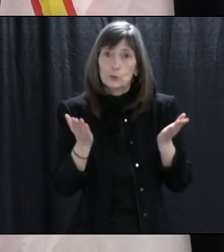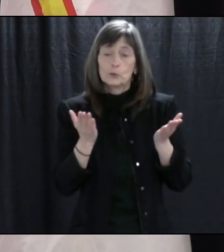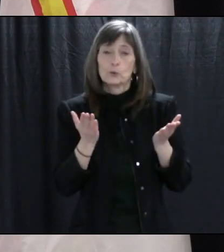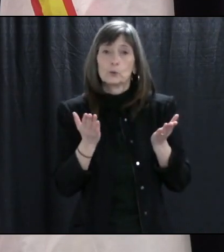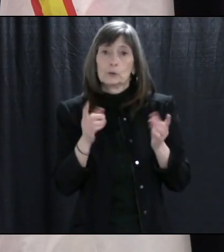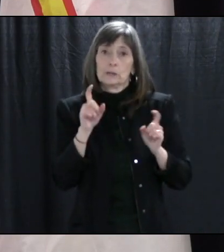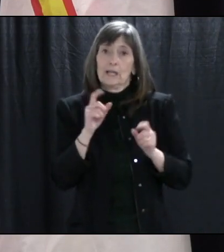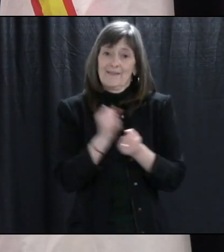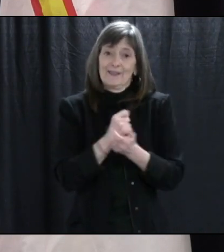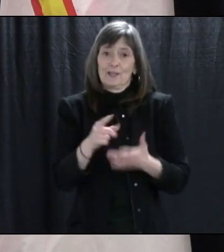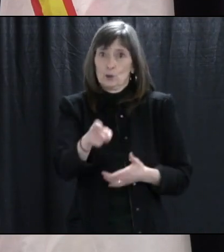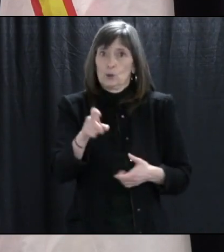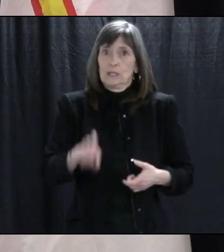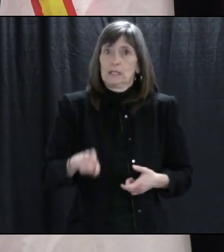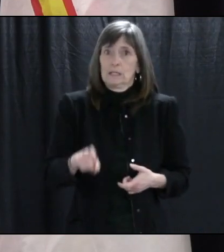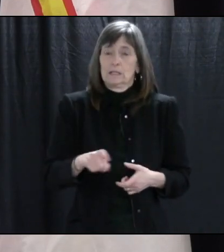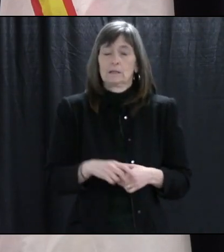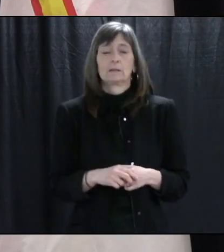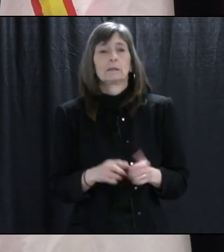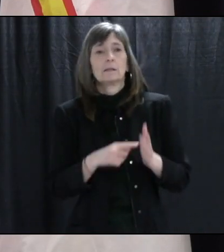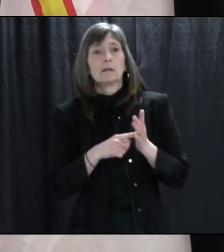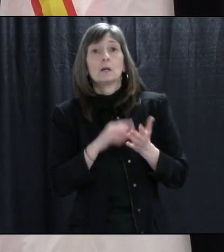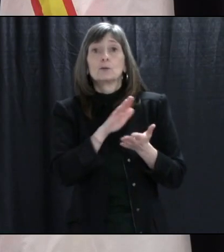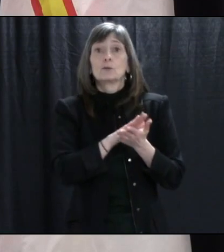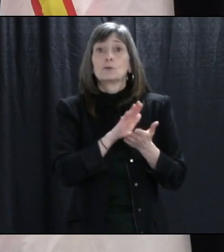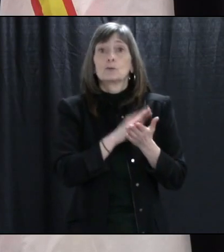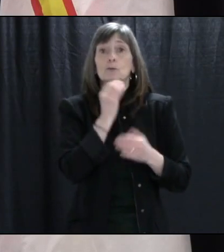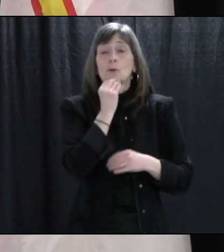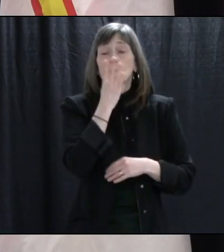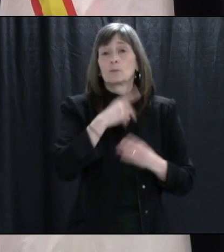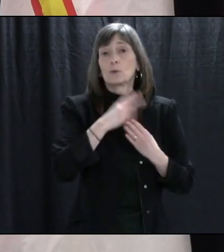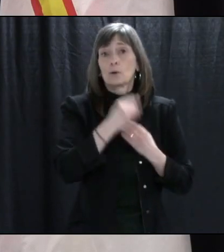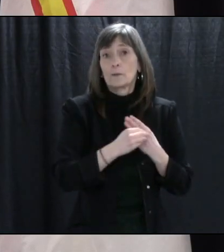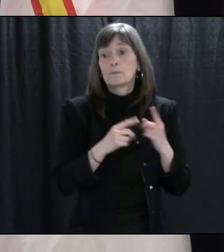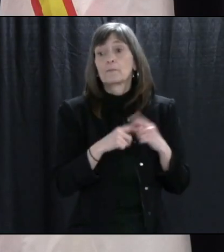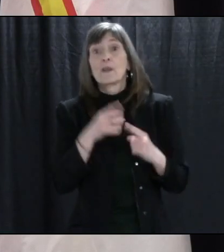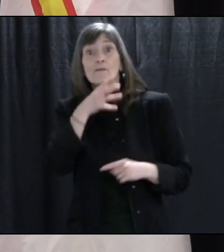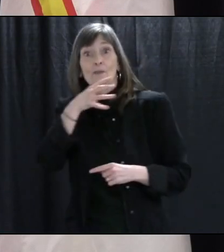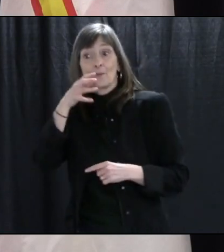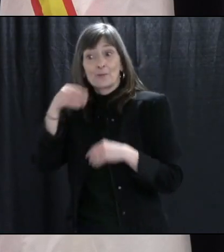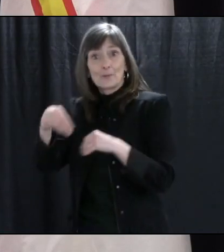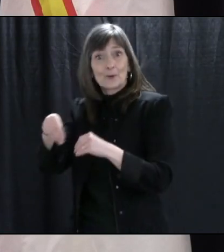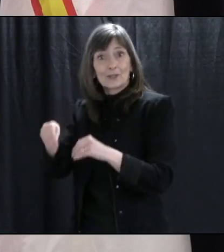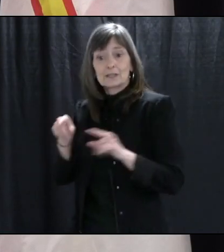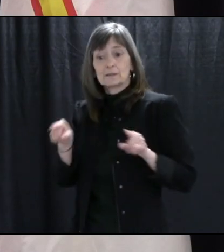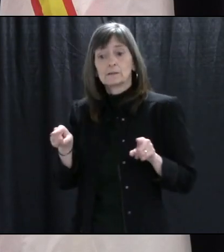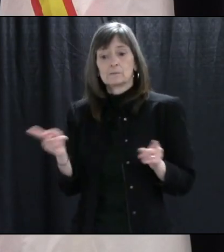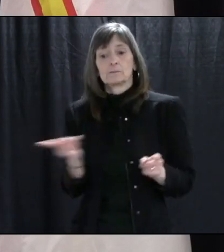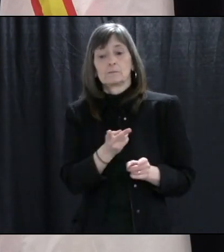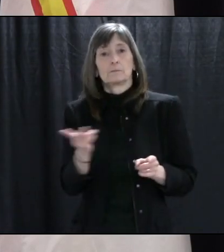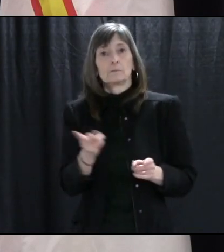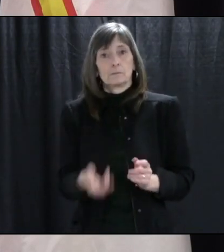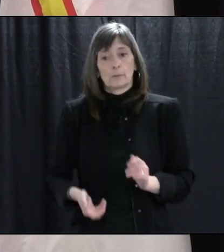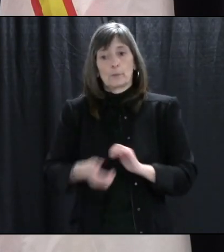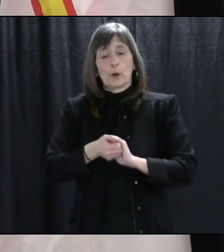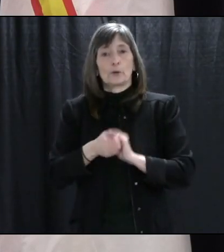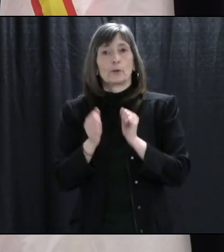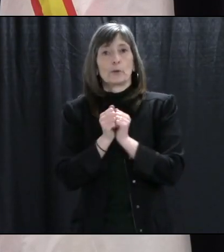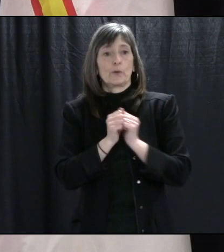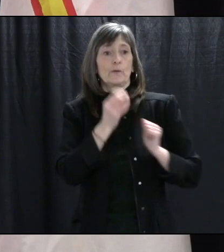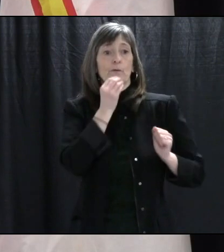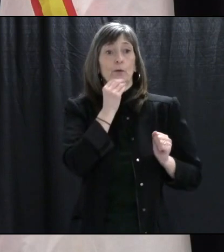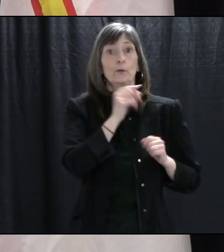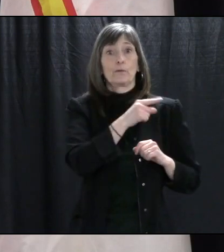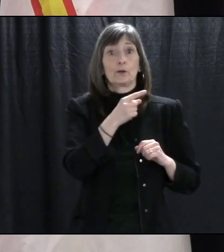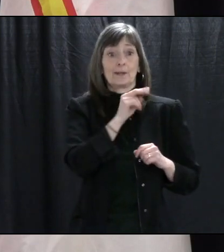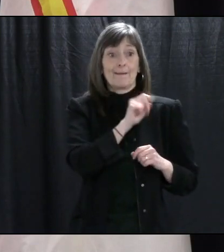food. People like the school lunch program and the St. John's Farmers Market, they've partnered with Food First NL and